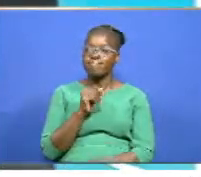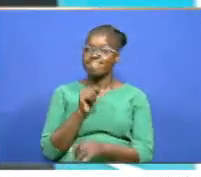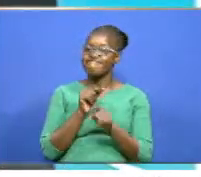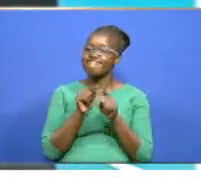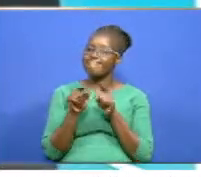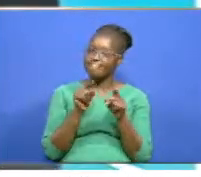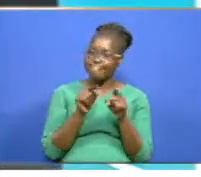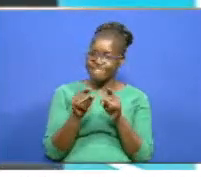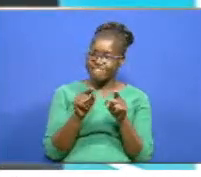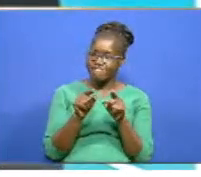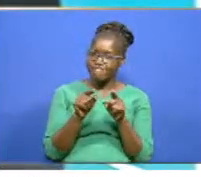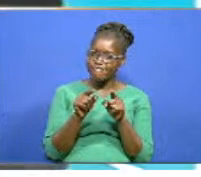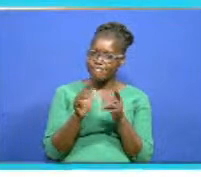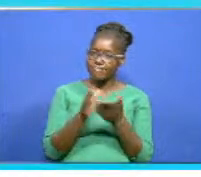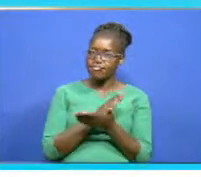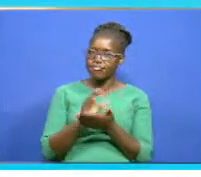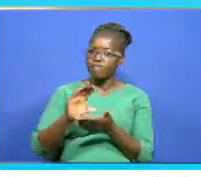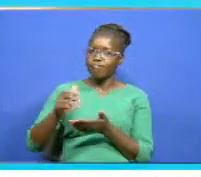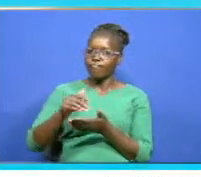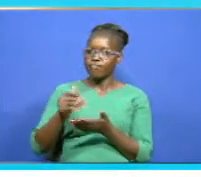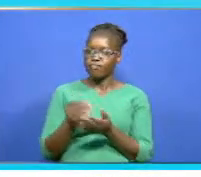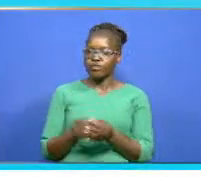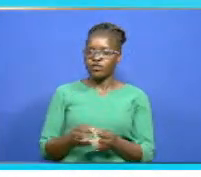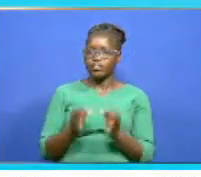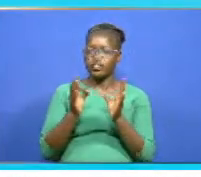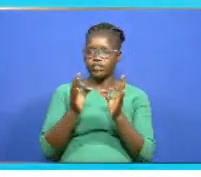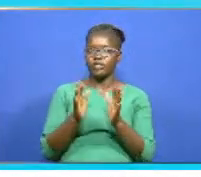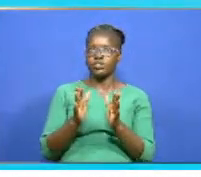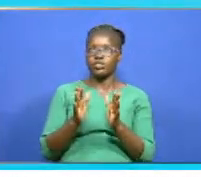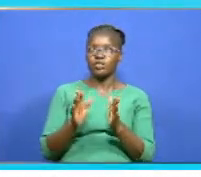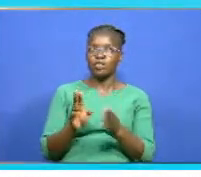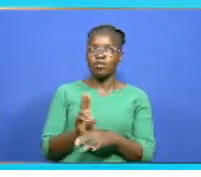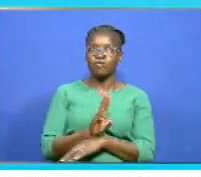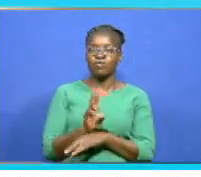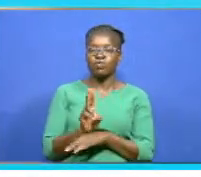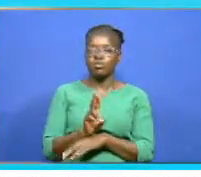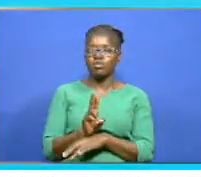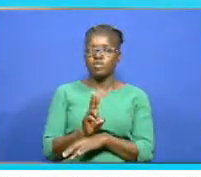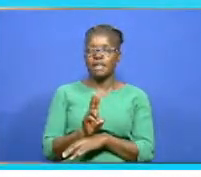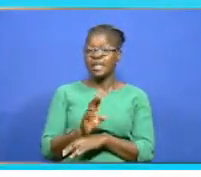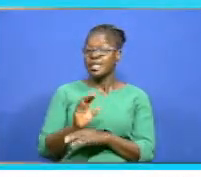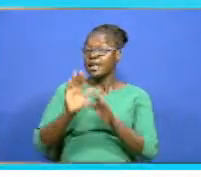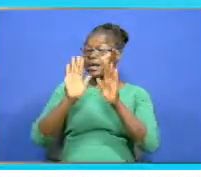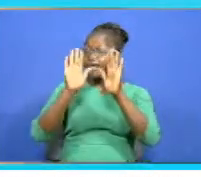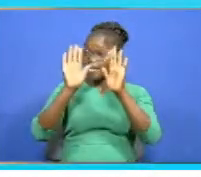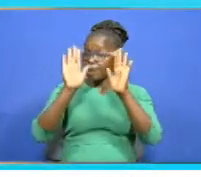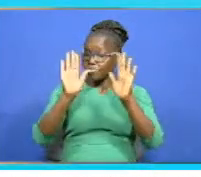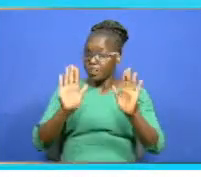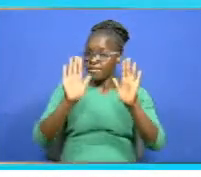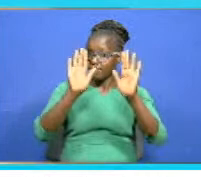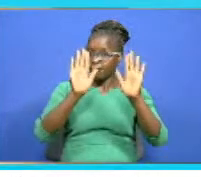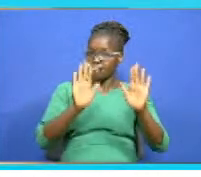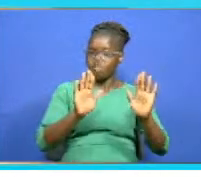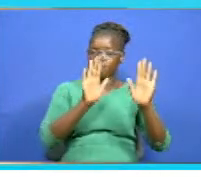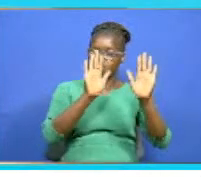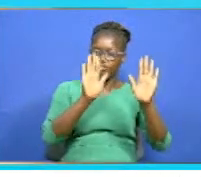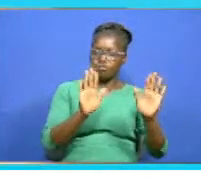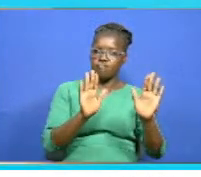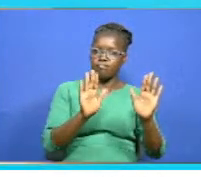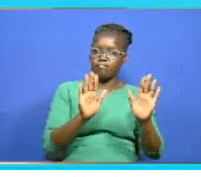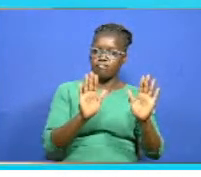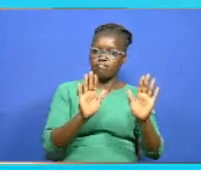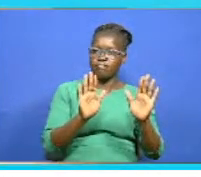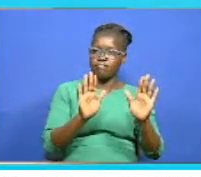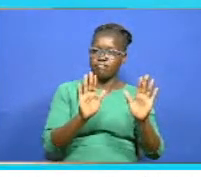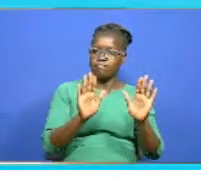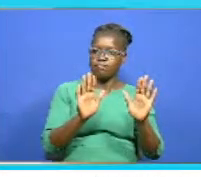They are talking about some county officials are being used actually in the campaigns, and as he has said that